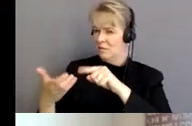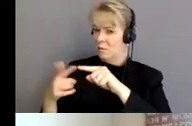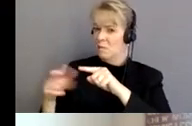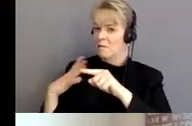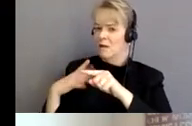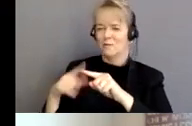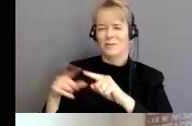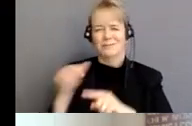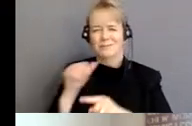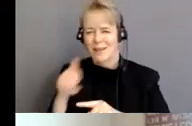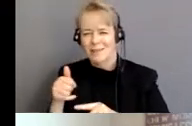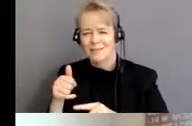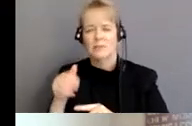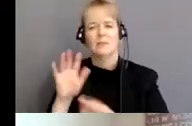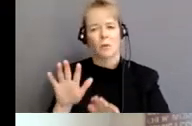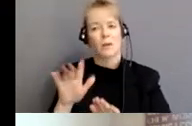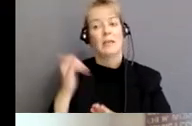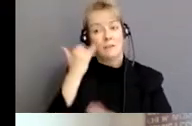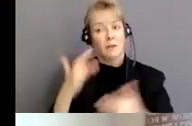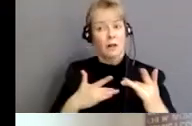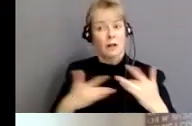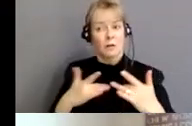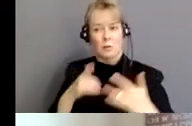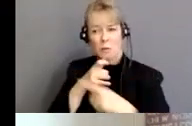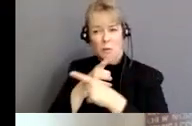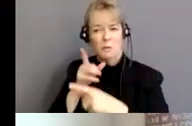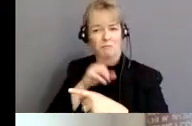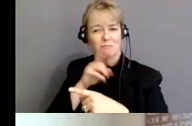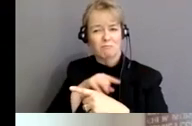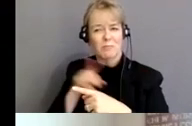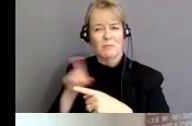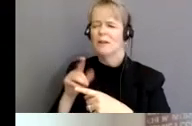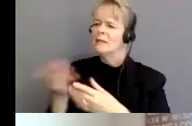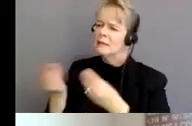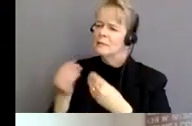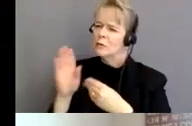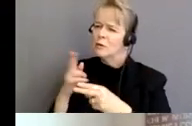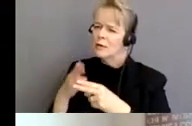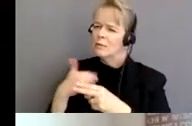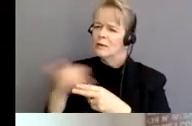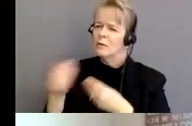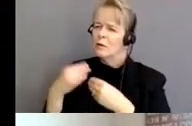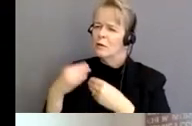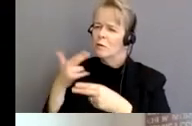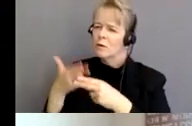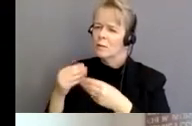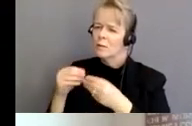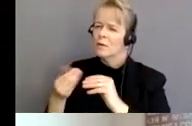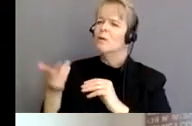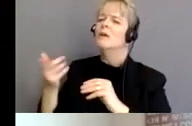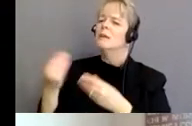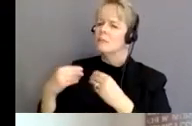person's name, say, give me your name, give me your phone number, the agency you're calling from, look up the agency yourself